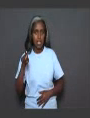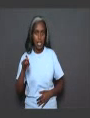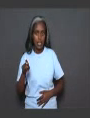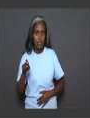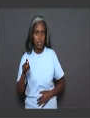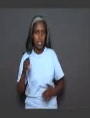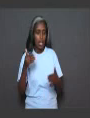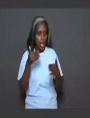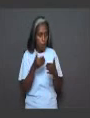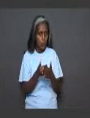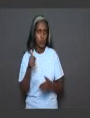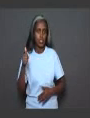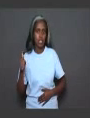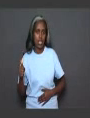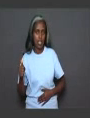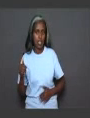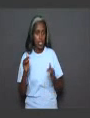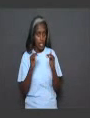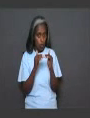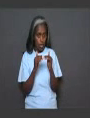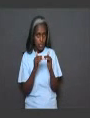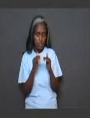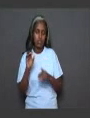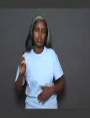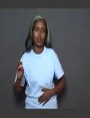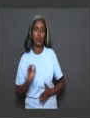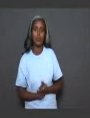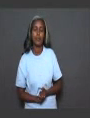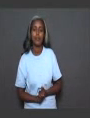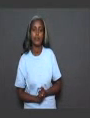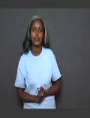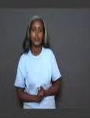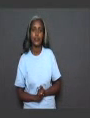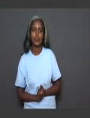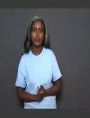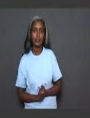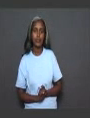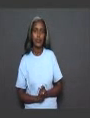x approaches a equals 0.